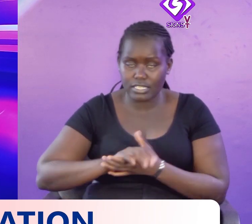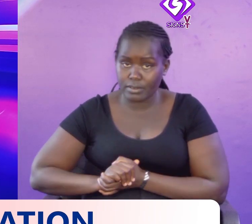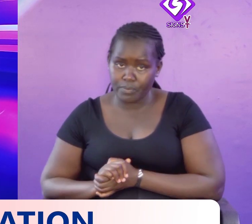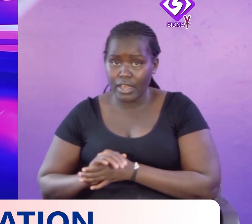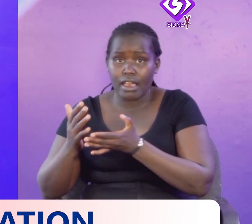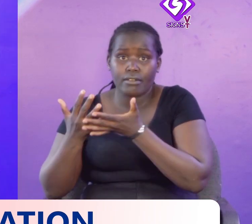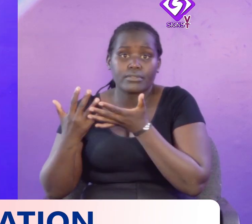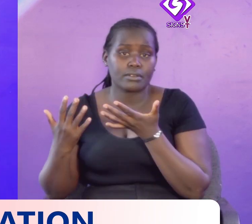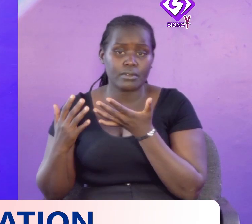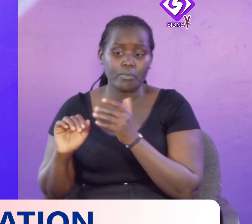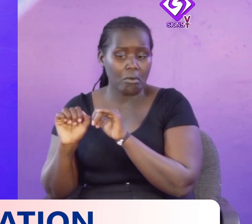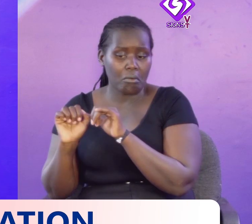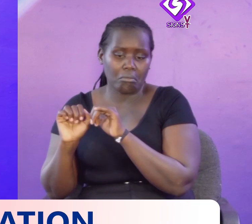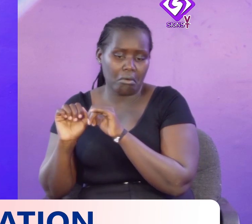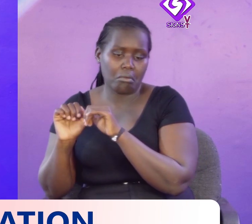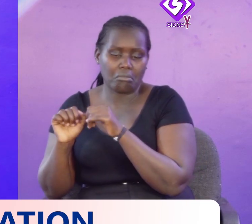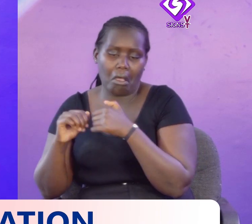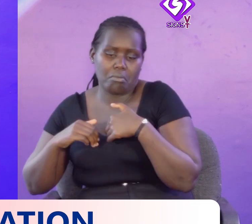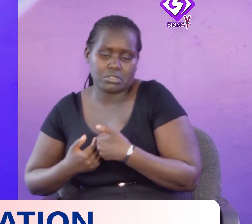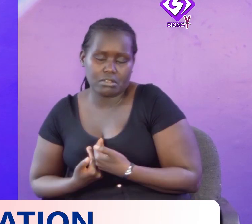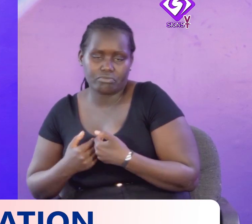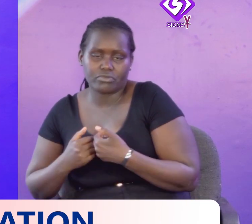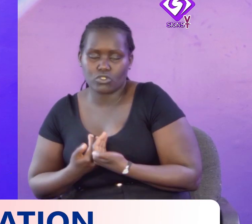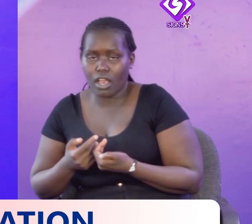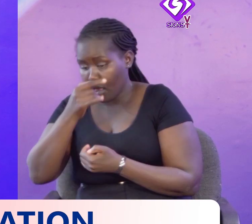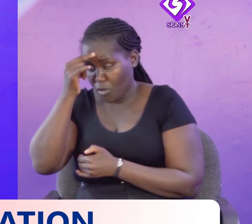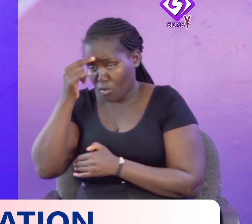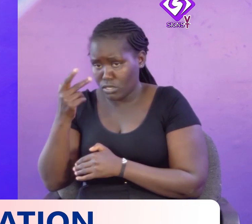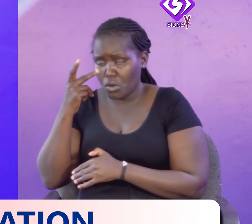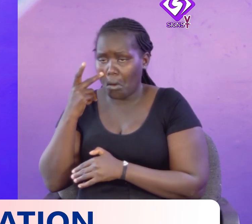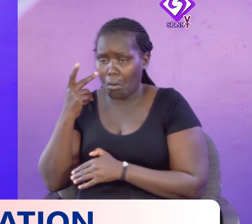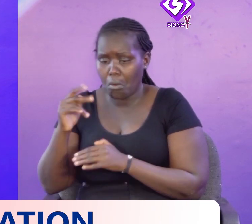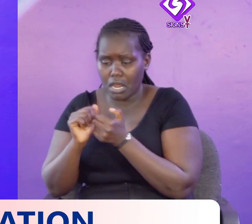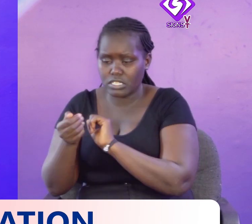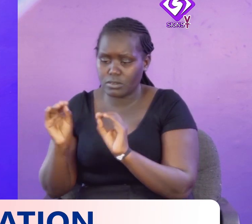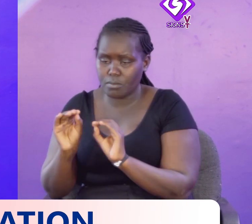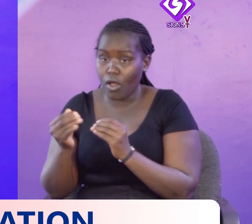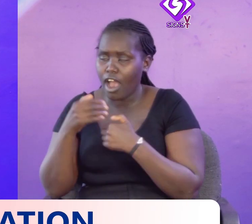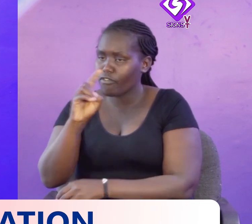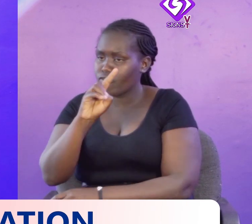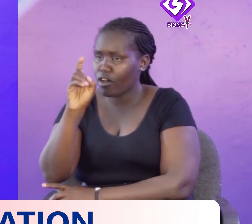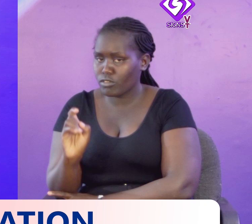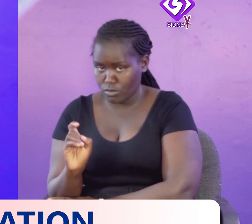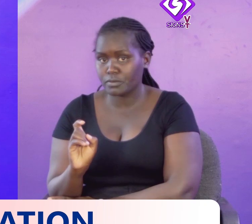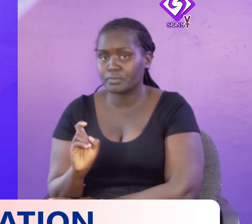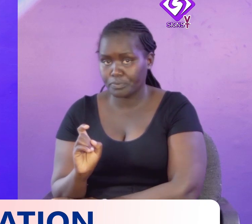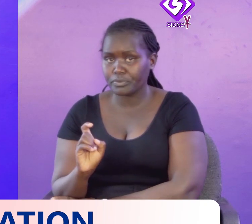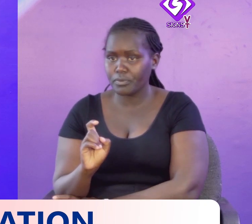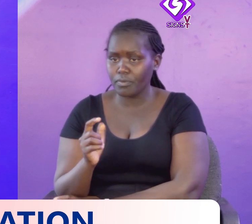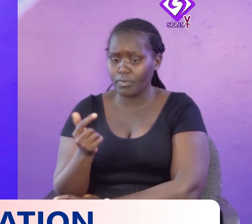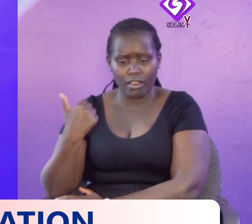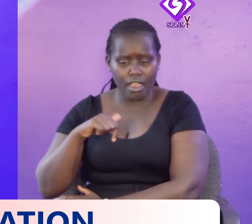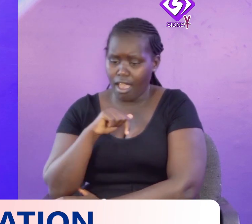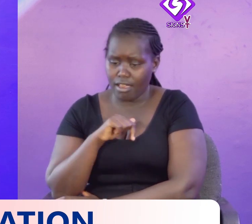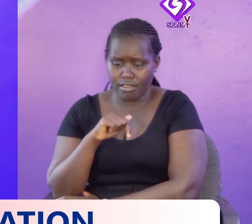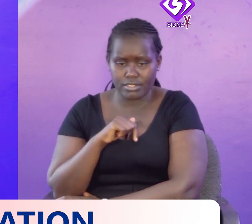Just as unaweza kuchoka, you don't see any change. Because the question comes here, Maureen. Are we in the